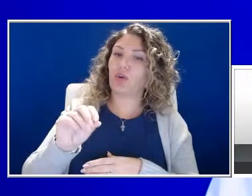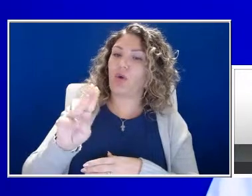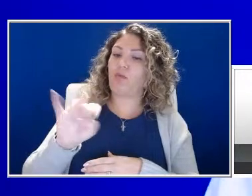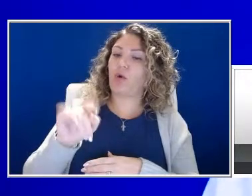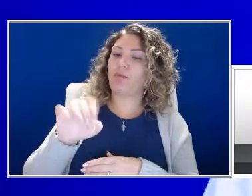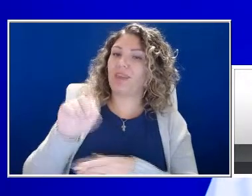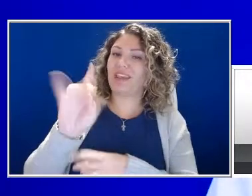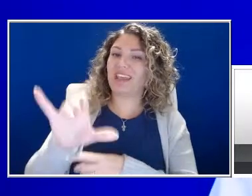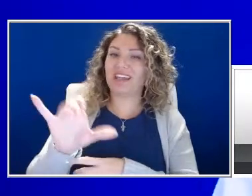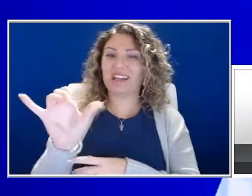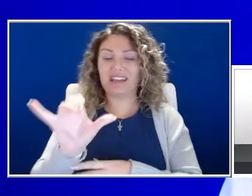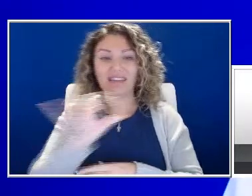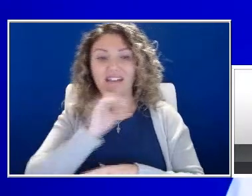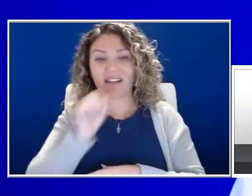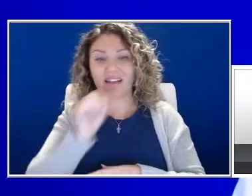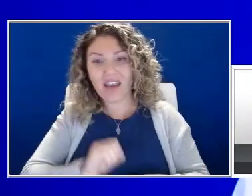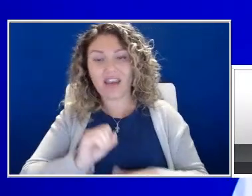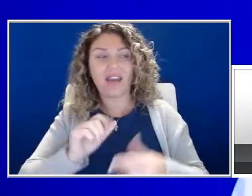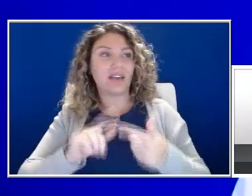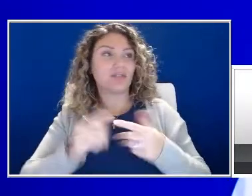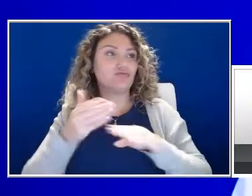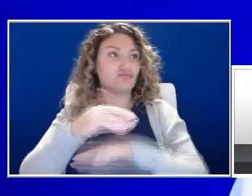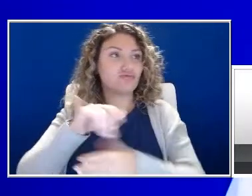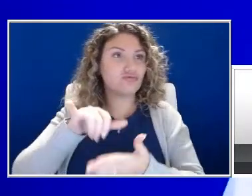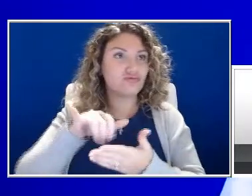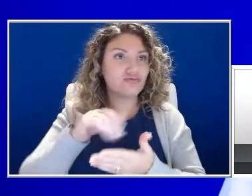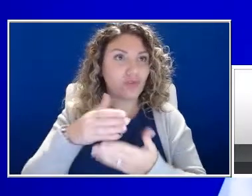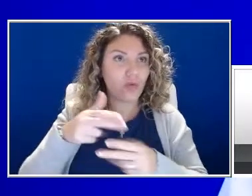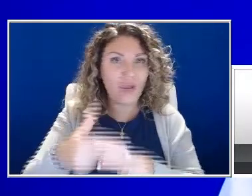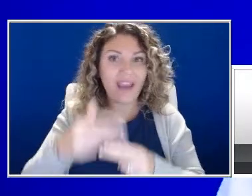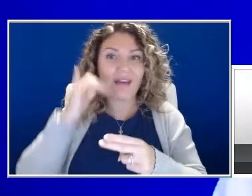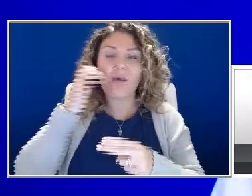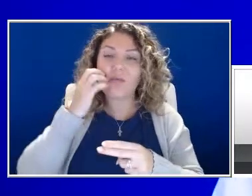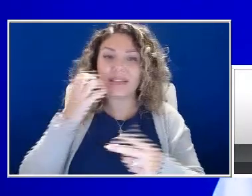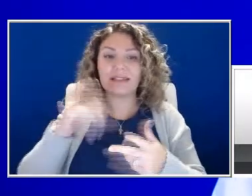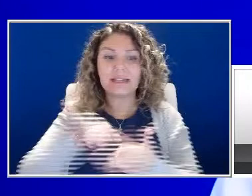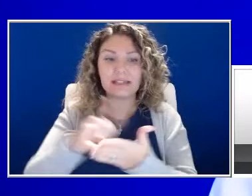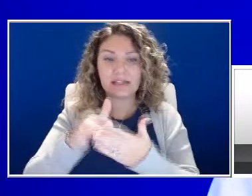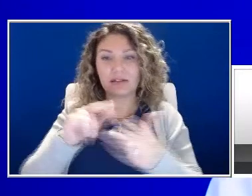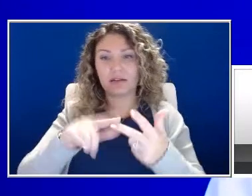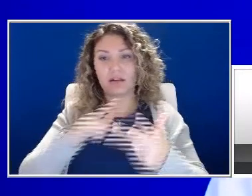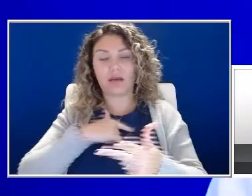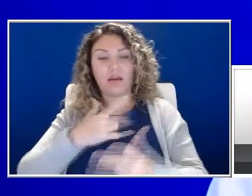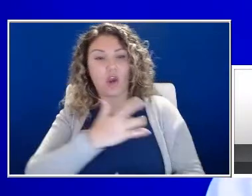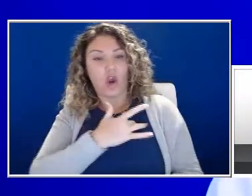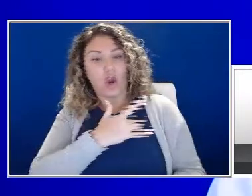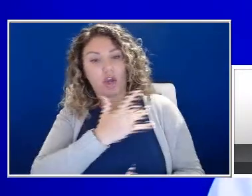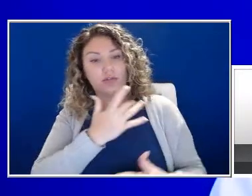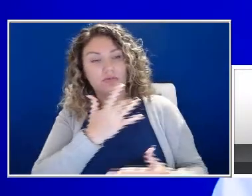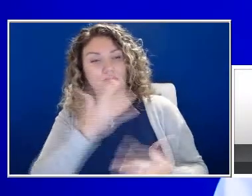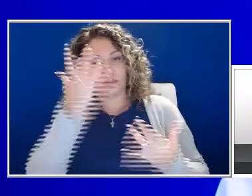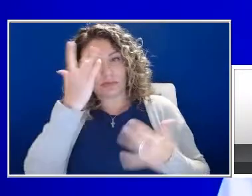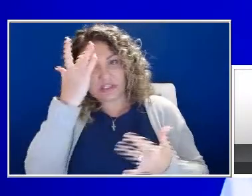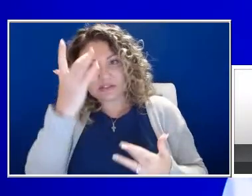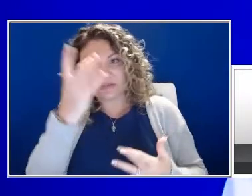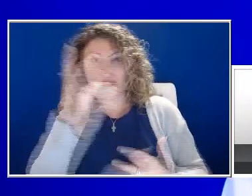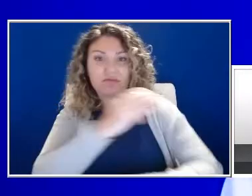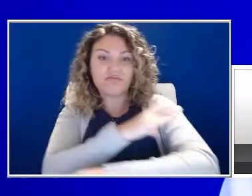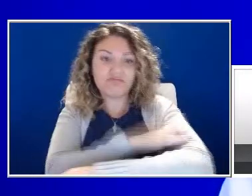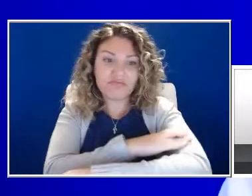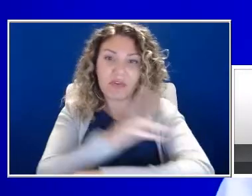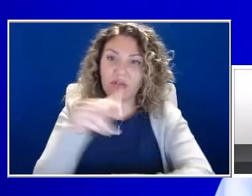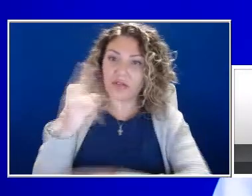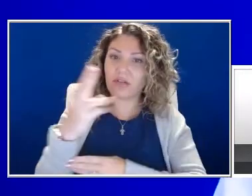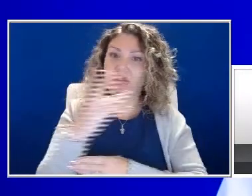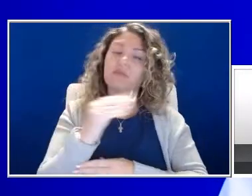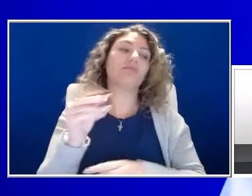as age, obesity, diabetes, heart disease, lung disease, things like that. But really the most impactful thing would be not being up to date with